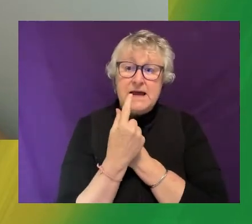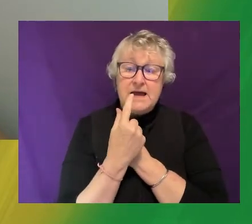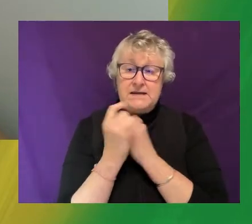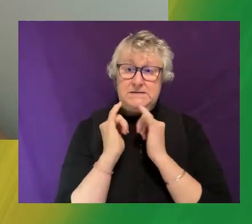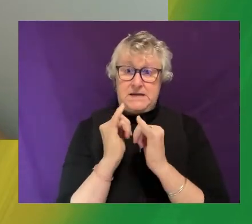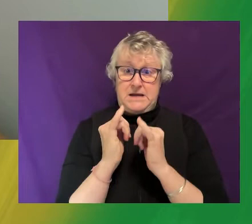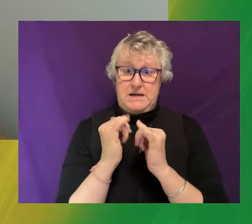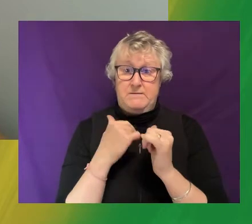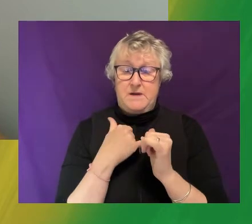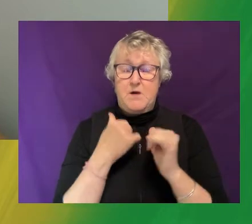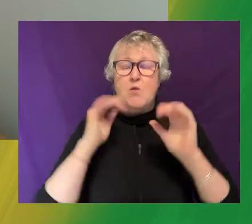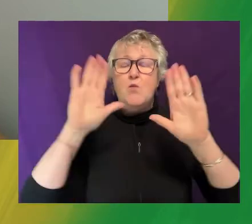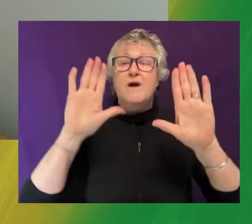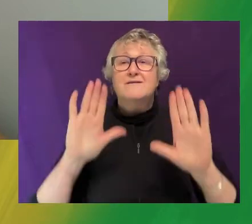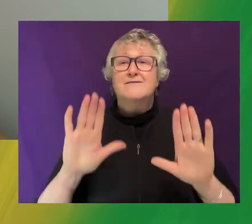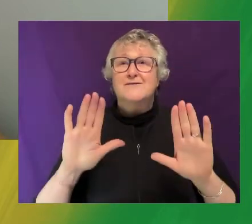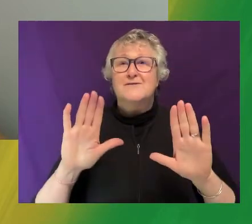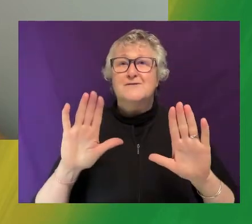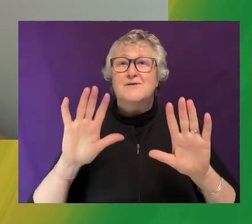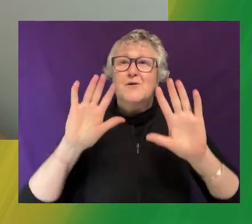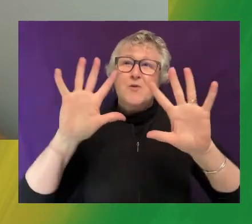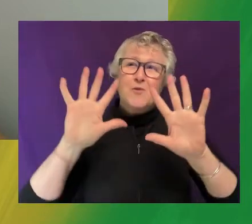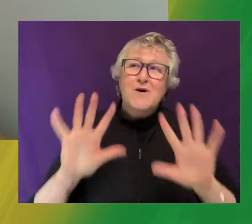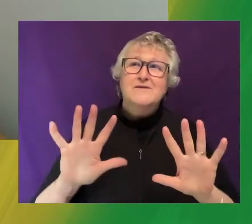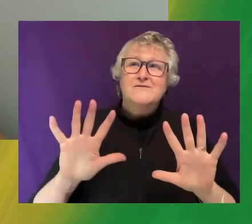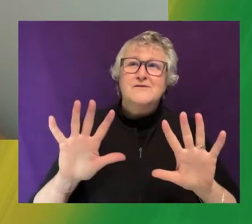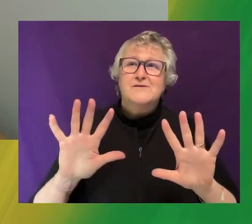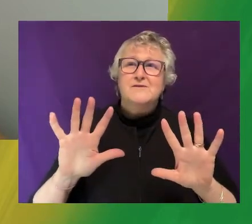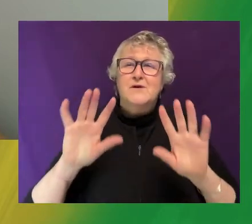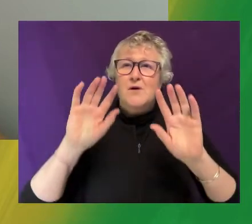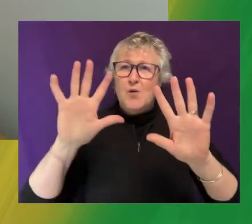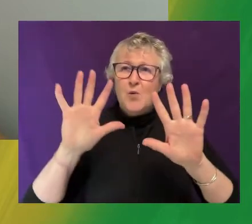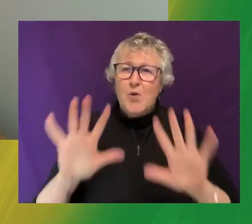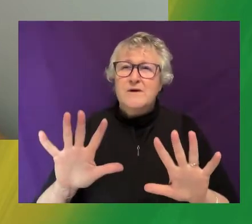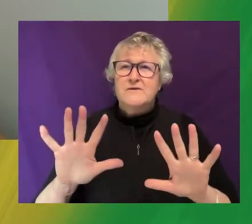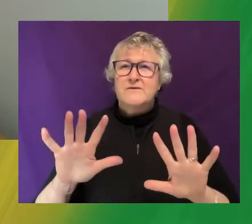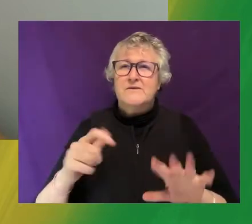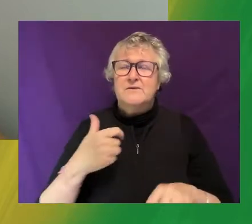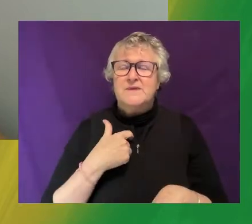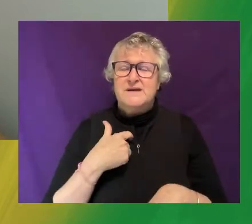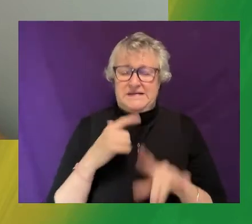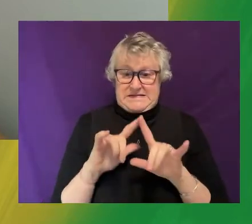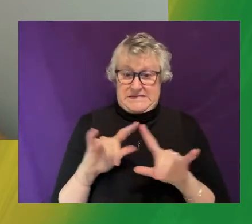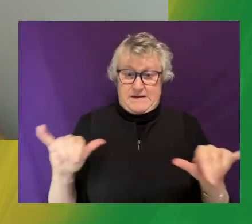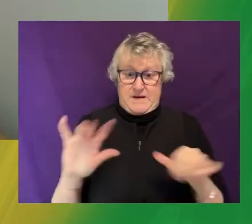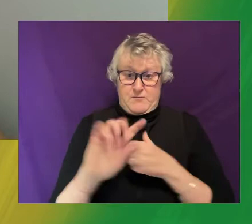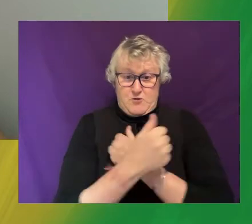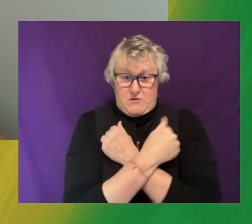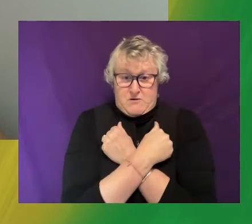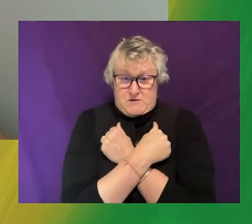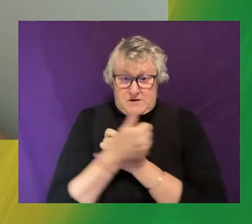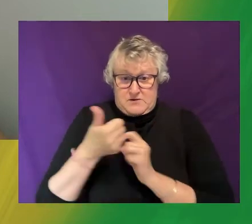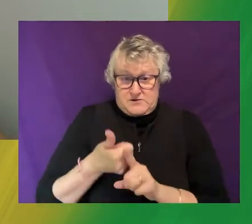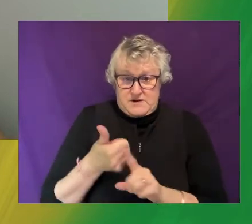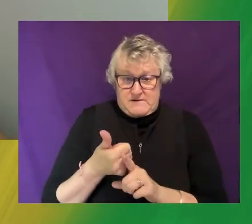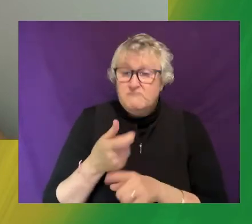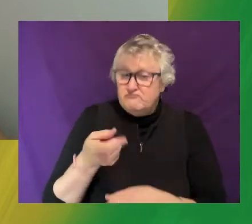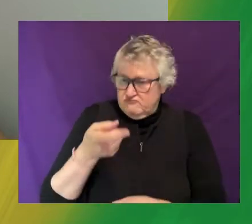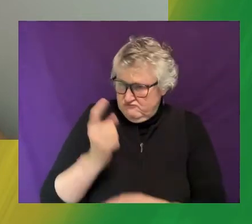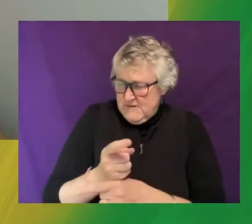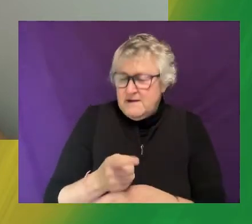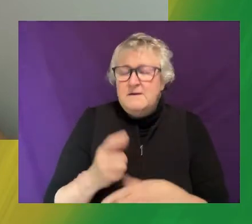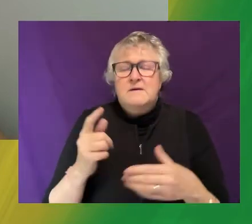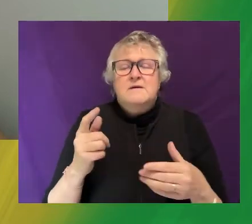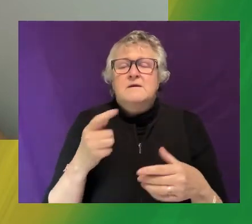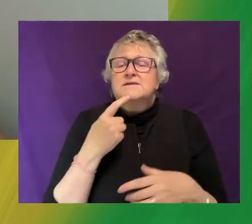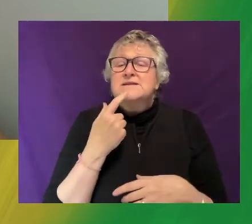Wonderful, wonderful, wonderful me. That's right. Let's say it again.